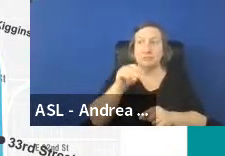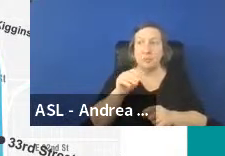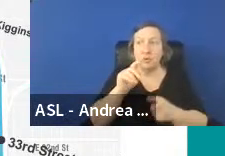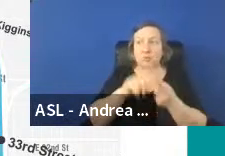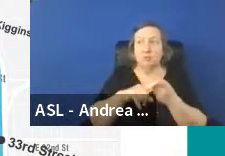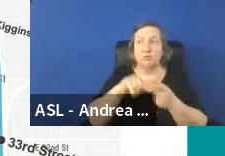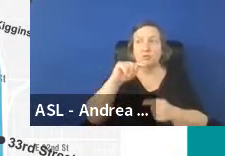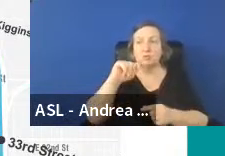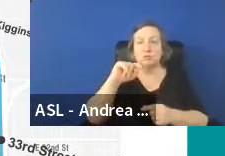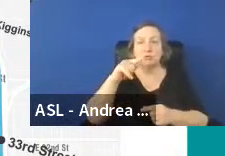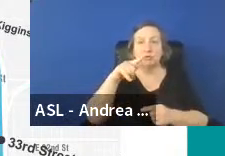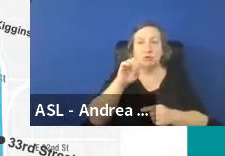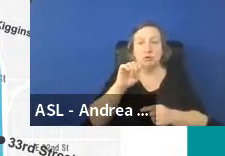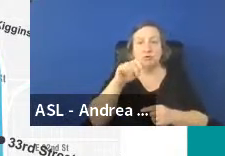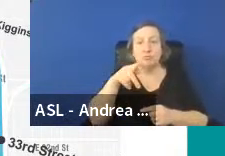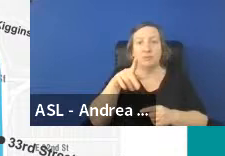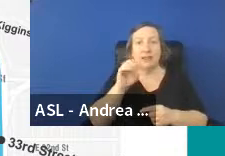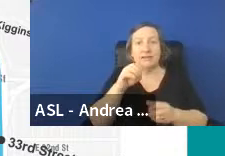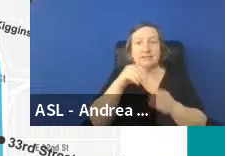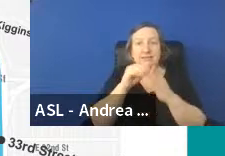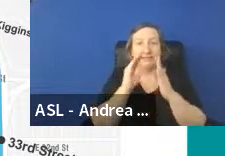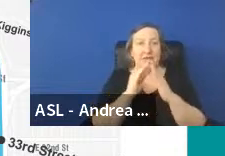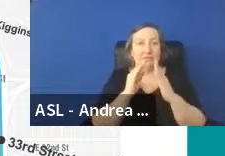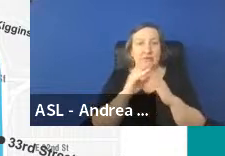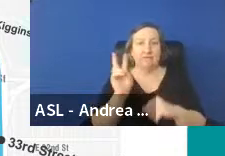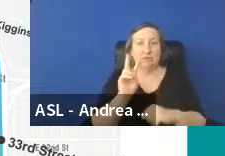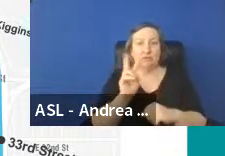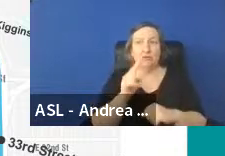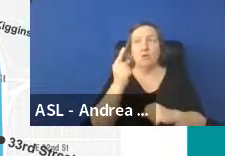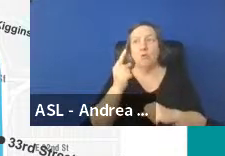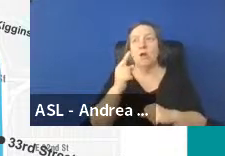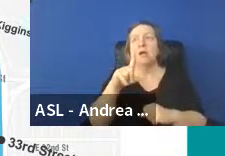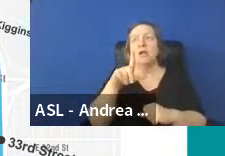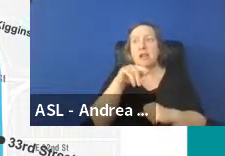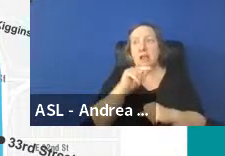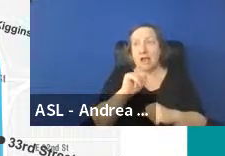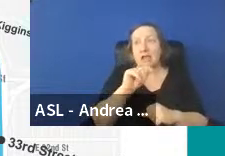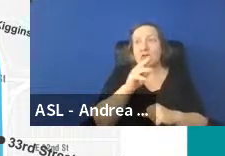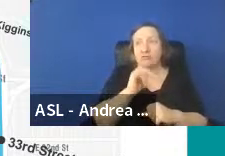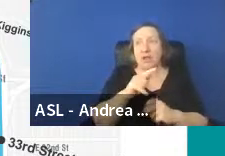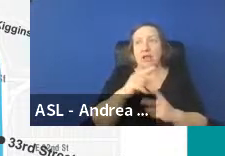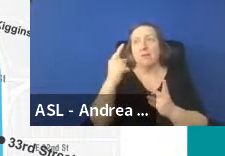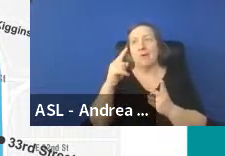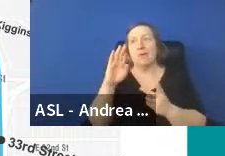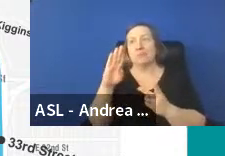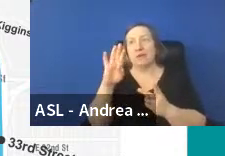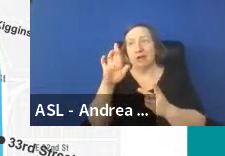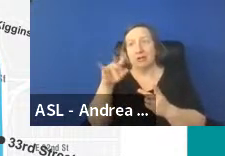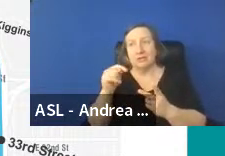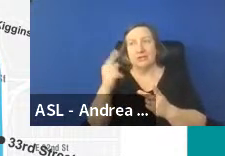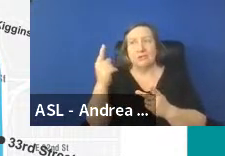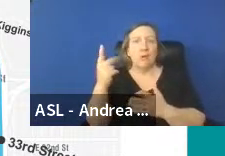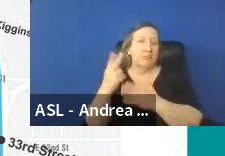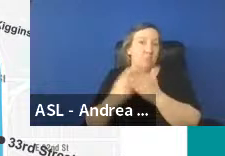Place in downtown Vancouver. But one is light rail, one's BRT, and one is a combo of the